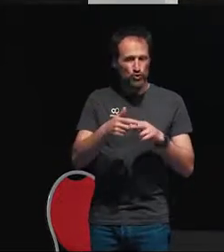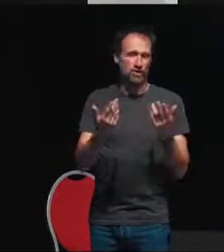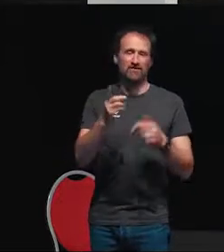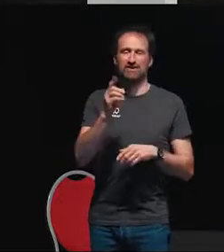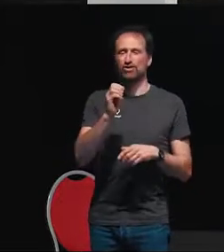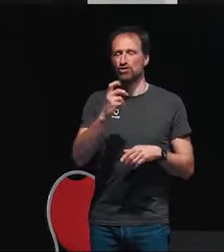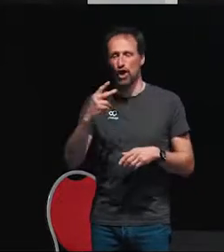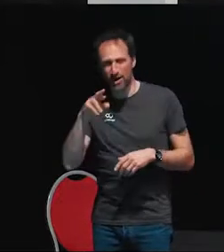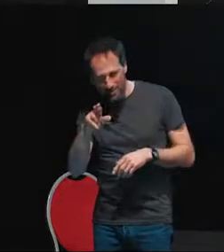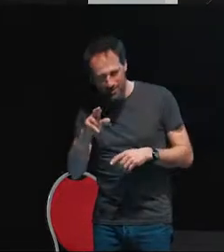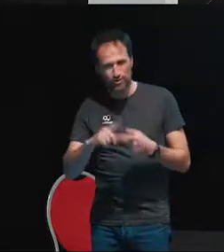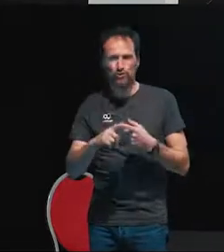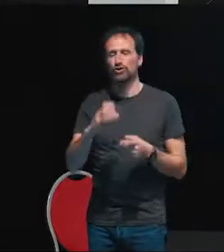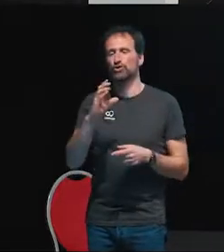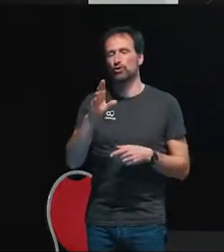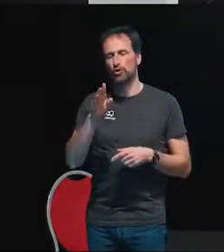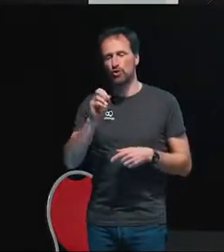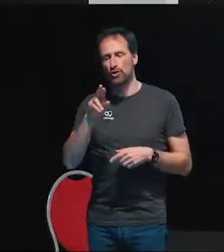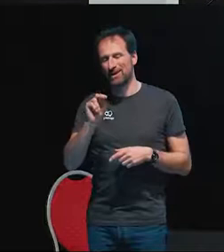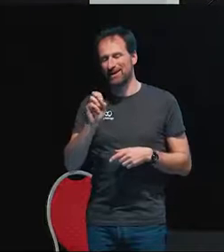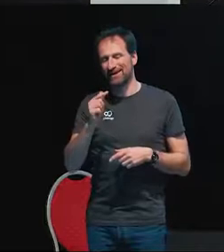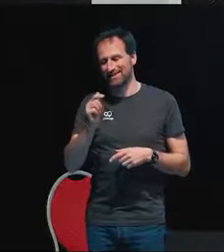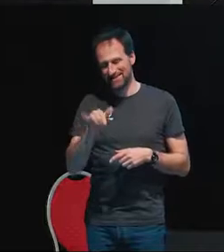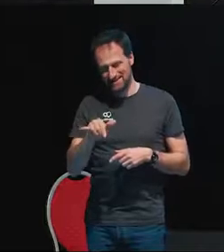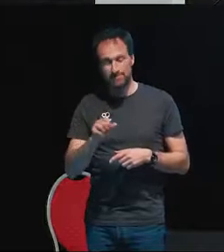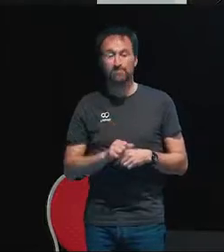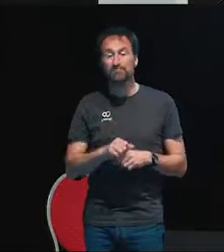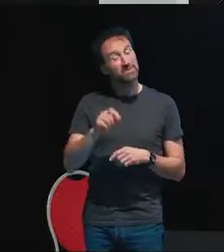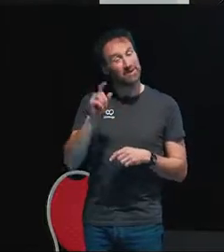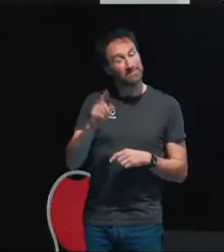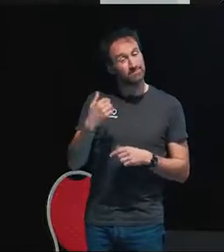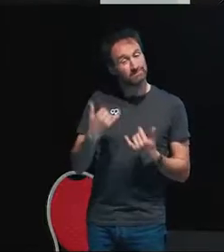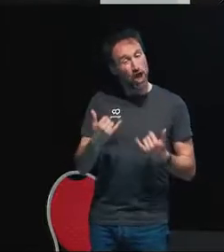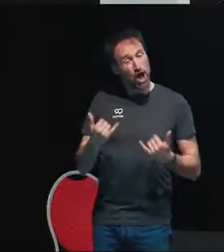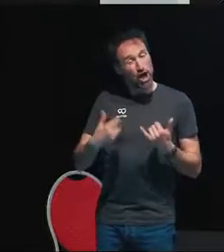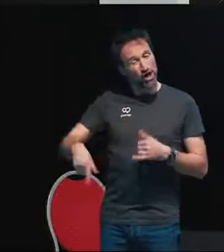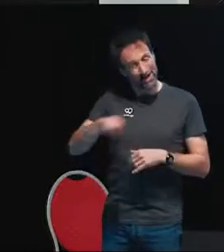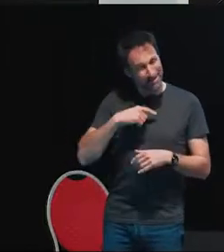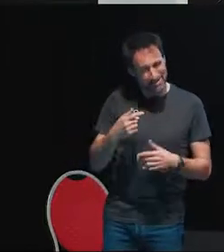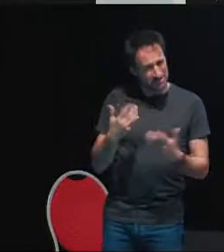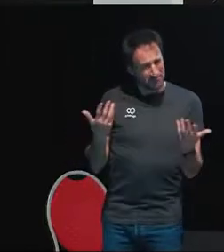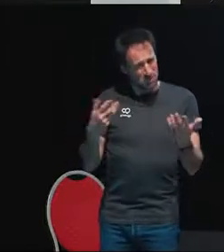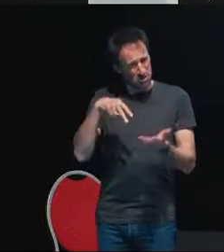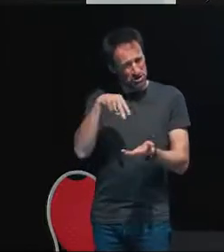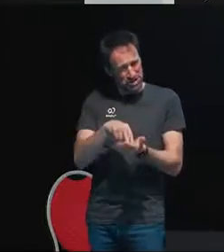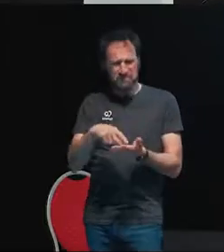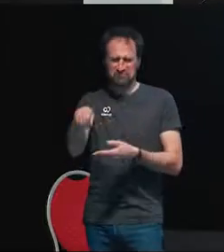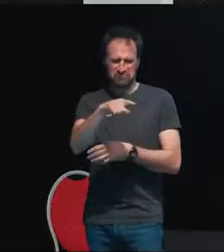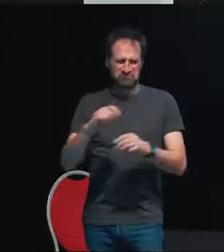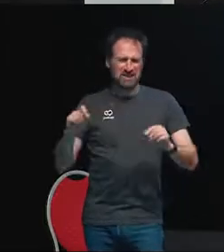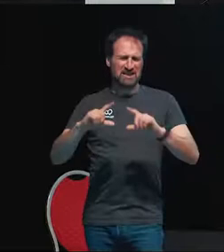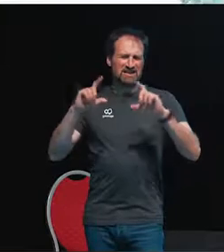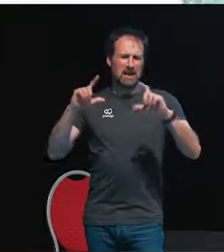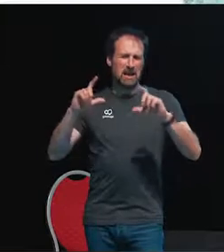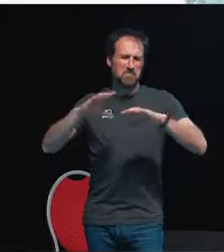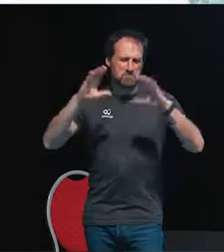before I talk about what's possible I want to talk about where we are today probably you have a diagram in your office that looks